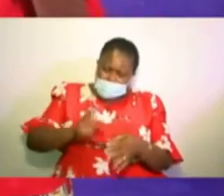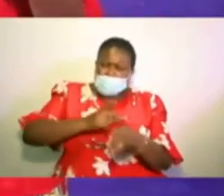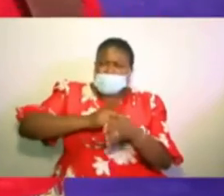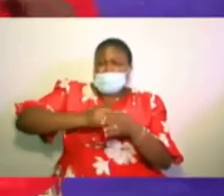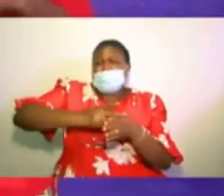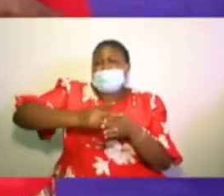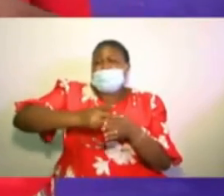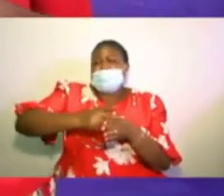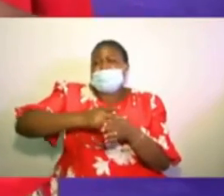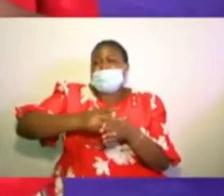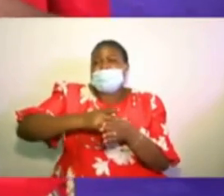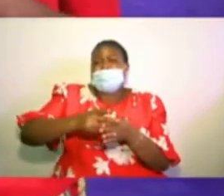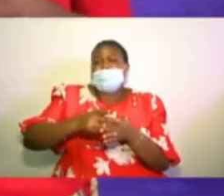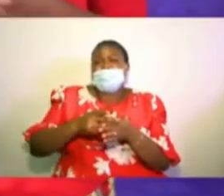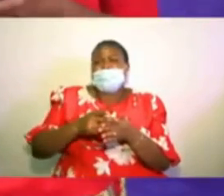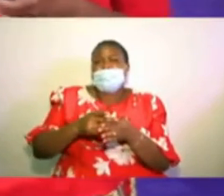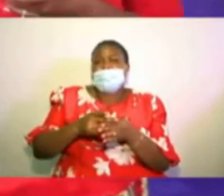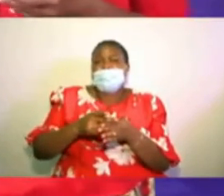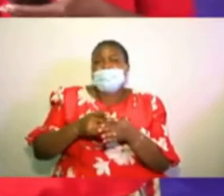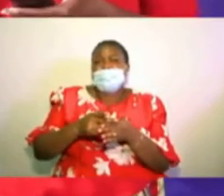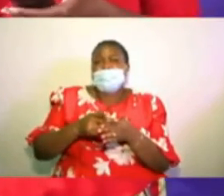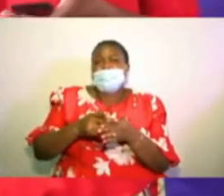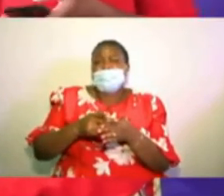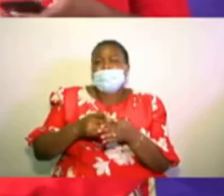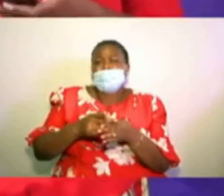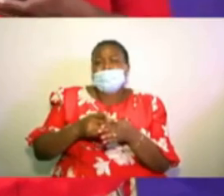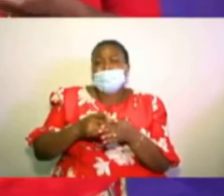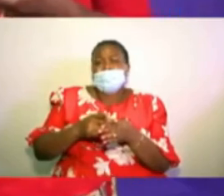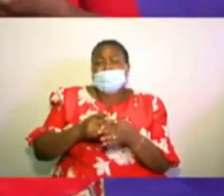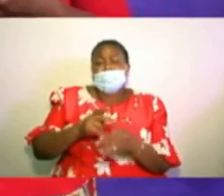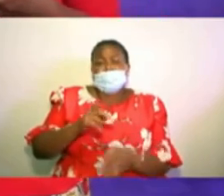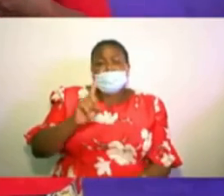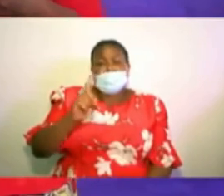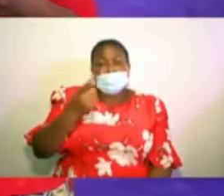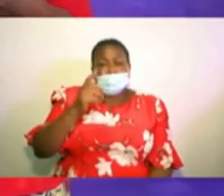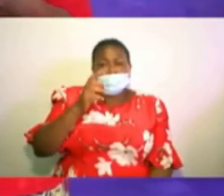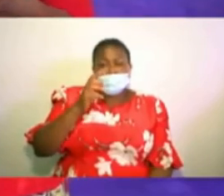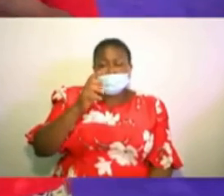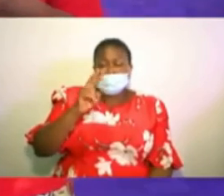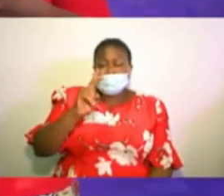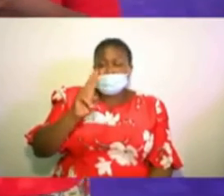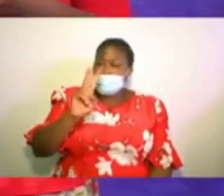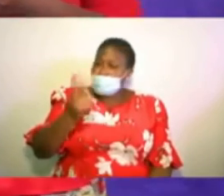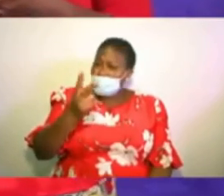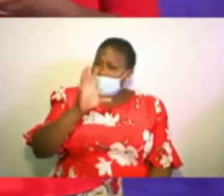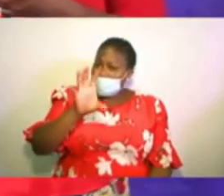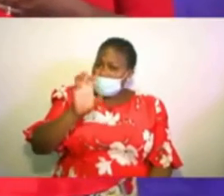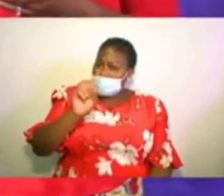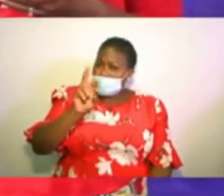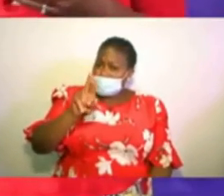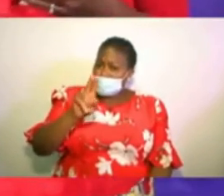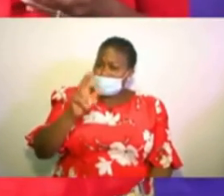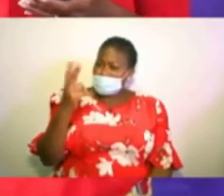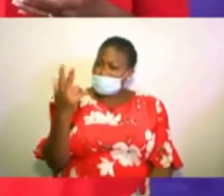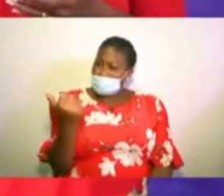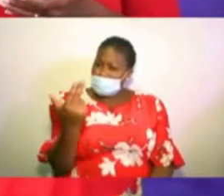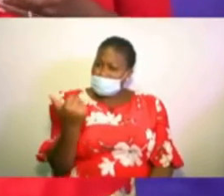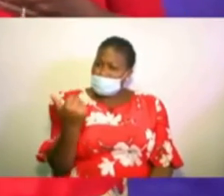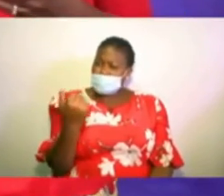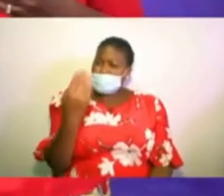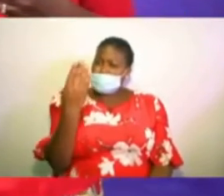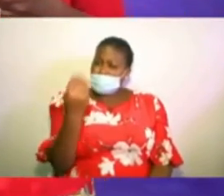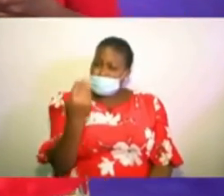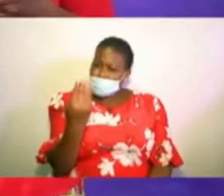et l'appliquer à nos vies. 2 Corinthians 13:14 says. De Corinthiens chapitre 13 verset 14 nous